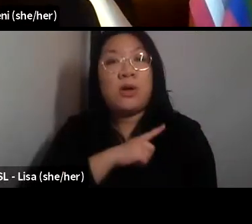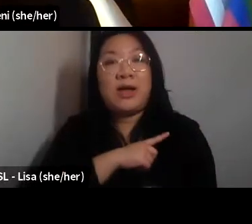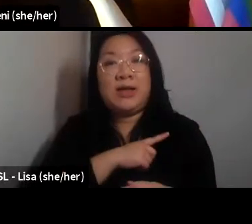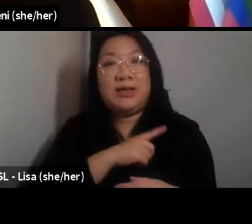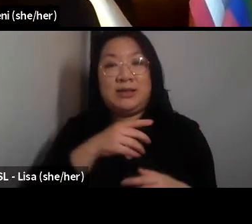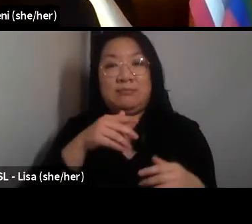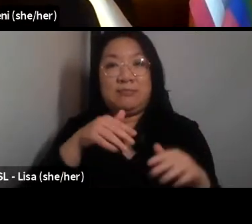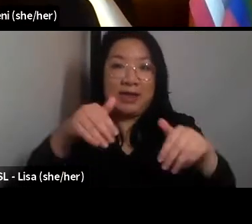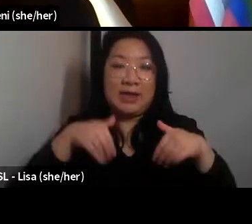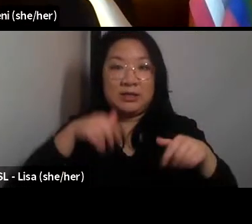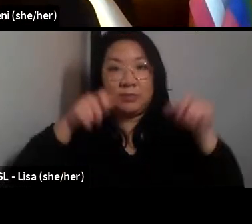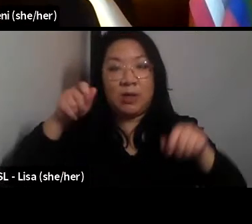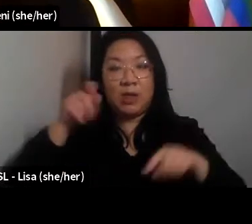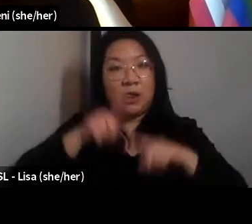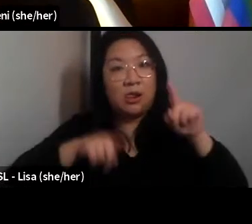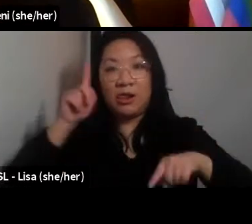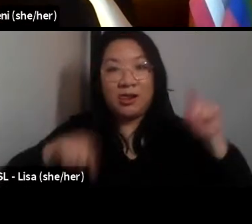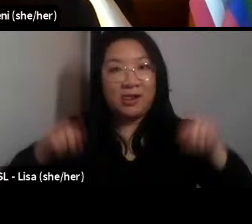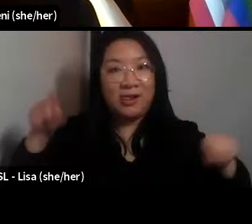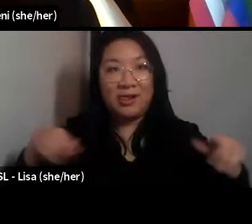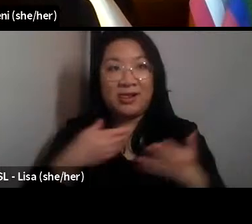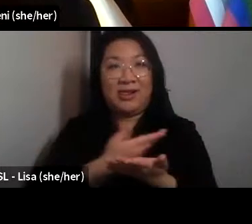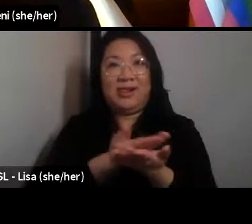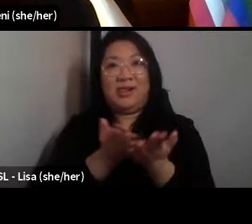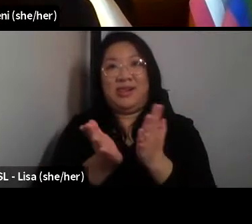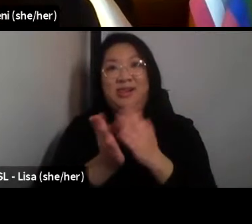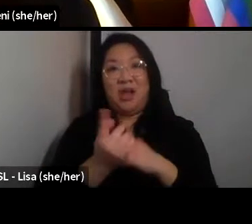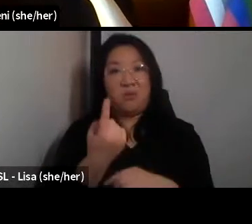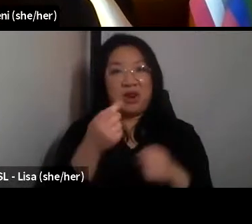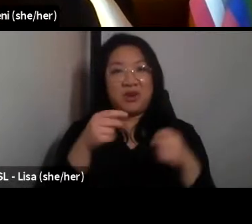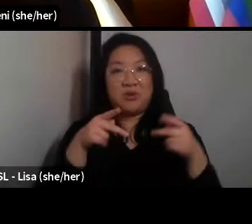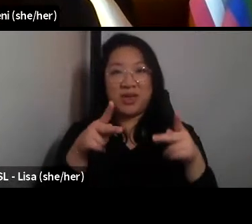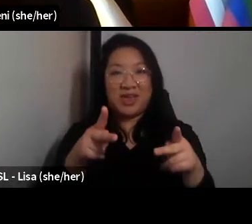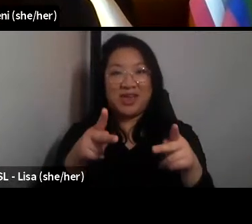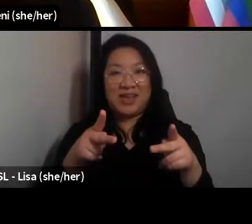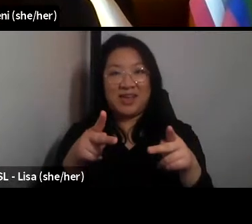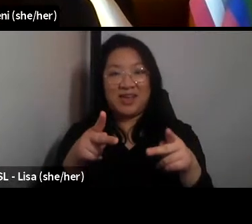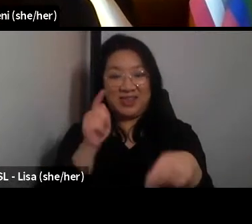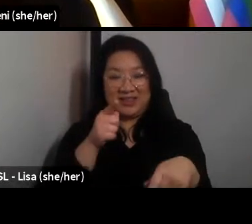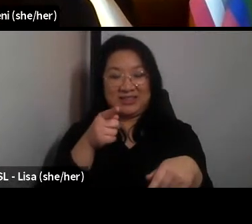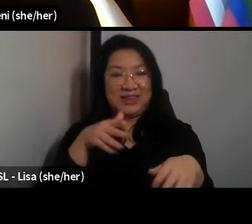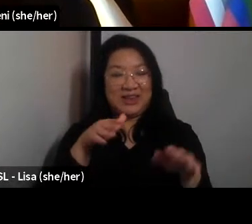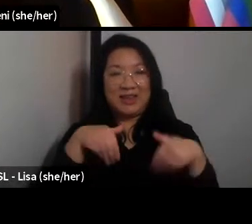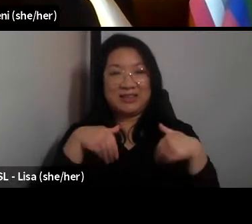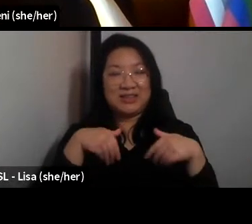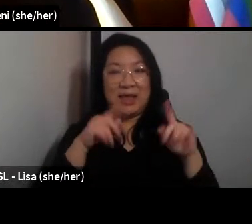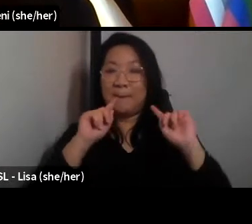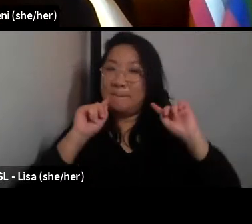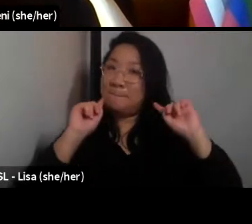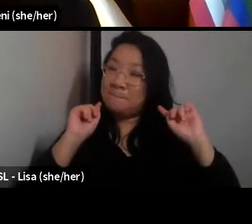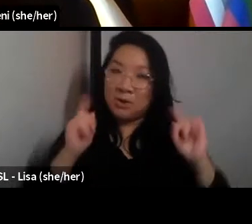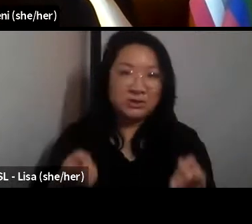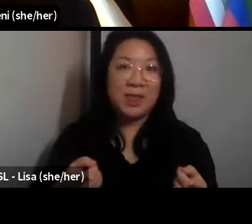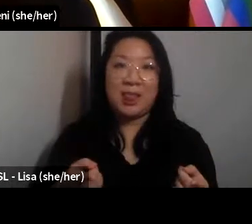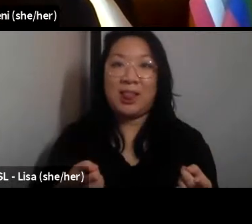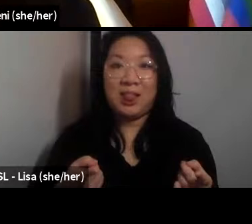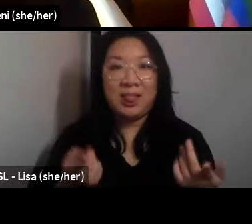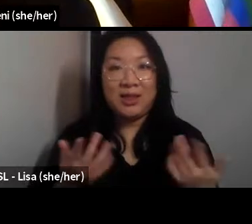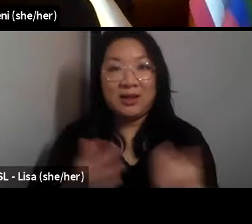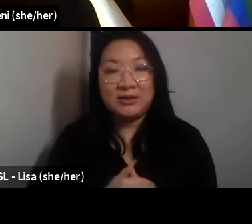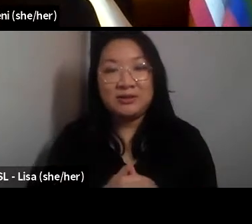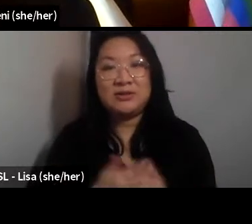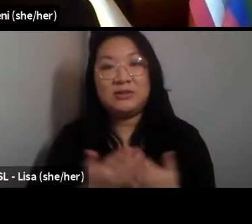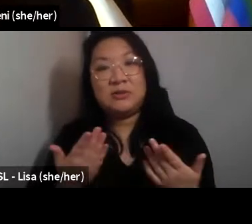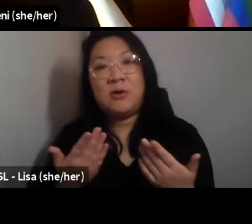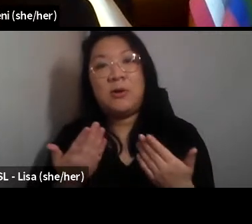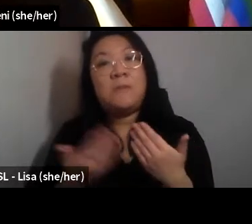diverse in every way. There's no one way that you could portray asexuality. And whilst it's great that more